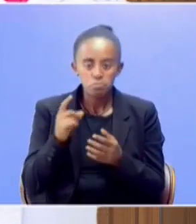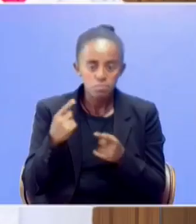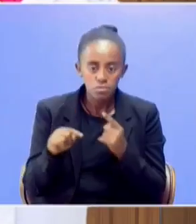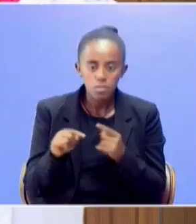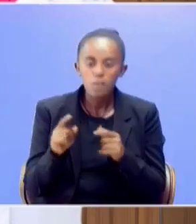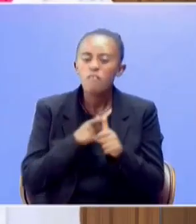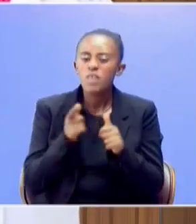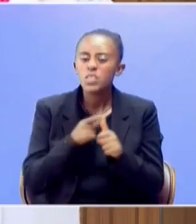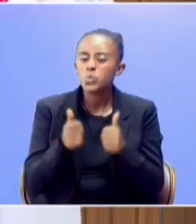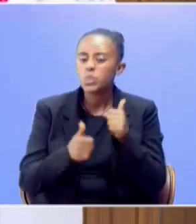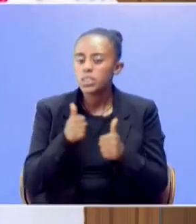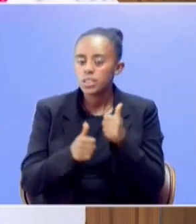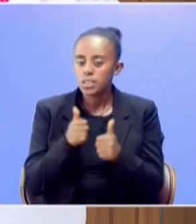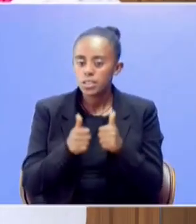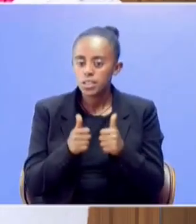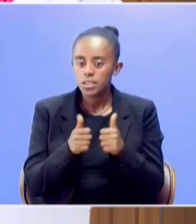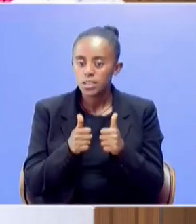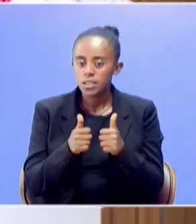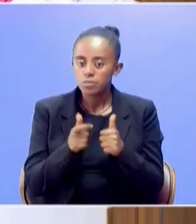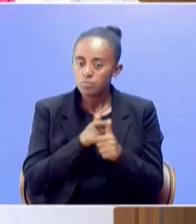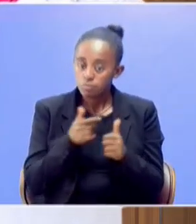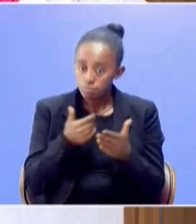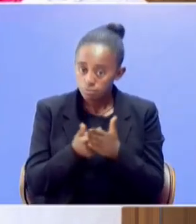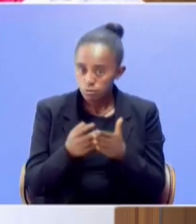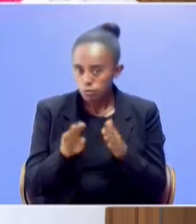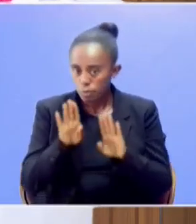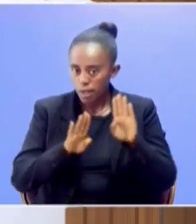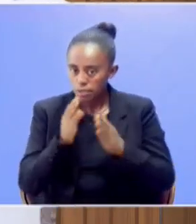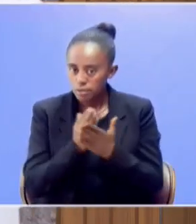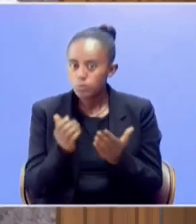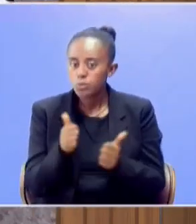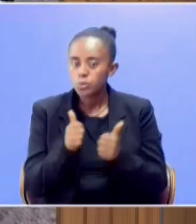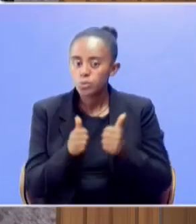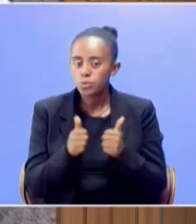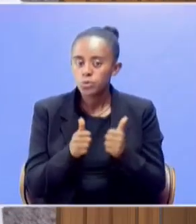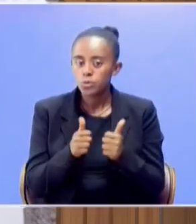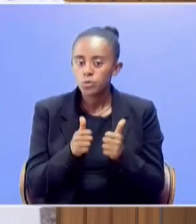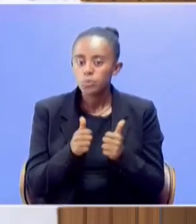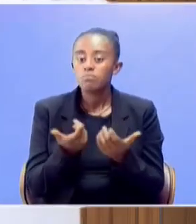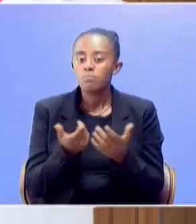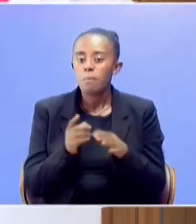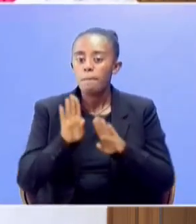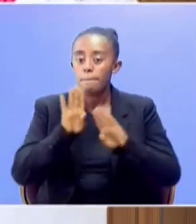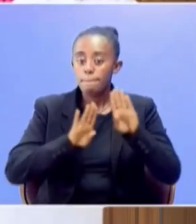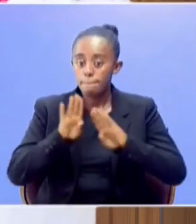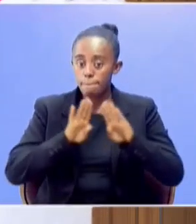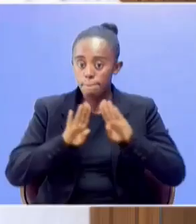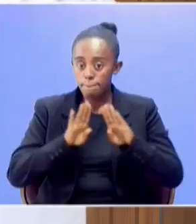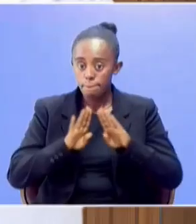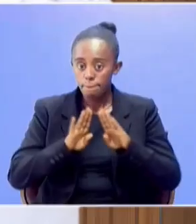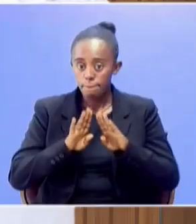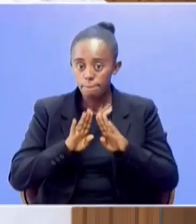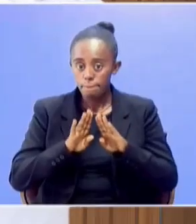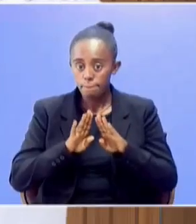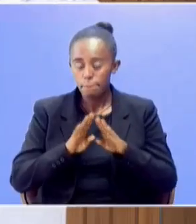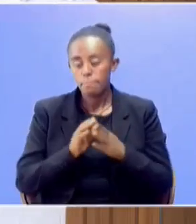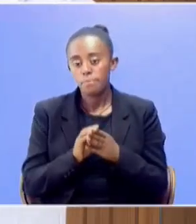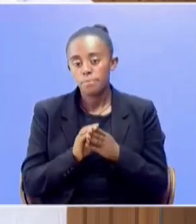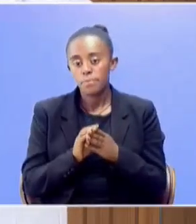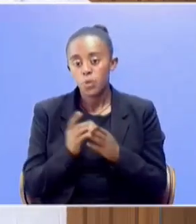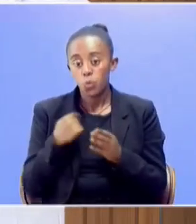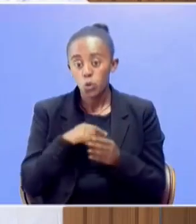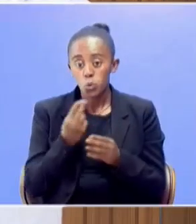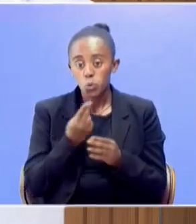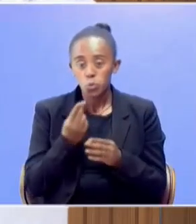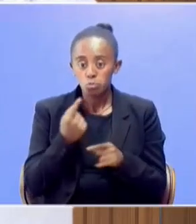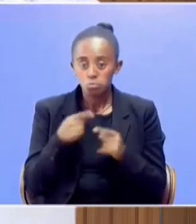action? Yes? Yes, this is the first action. Since we couldn't use it, or we